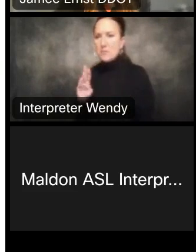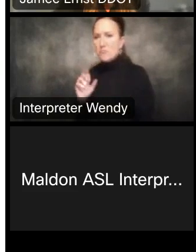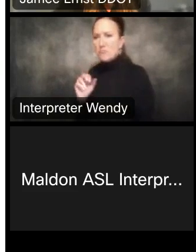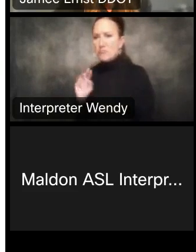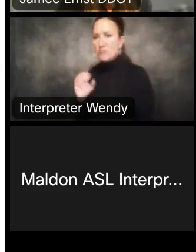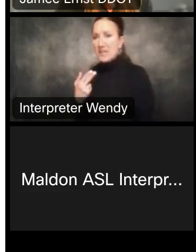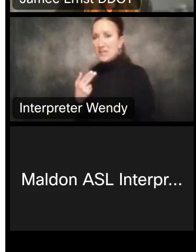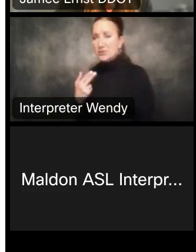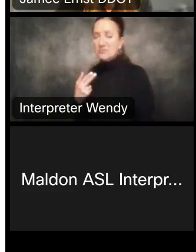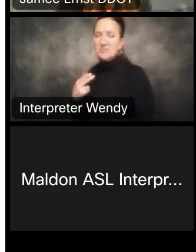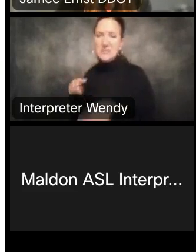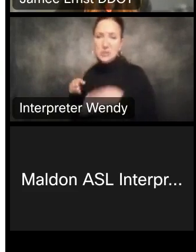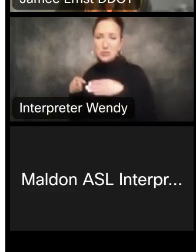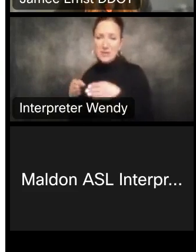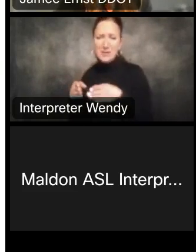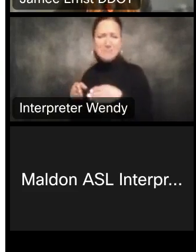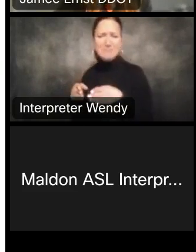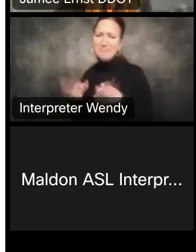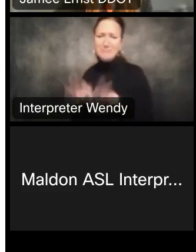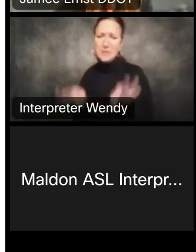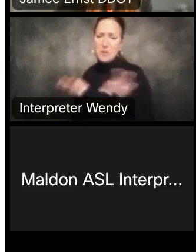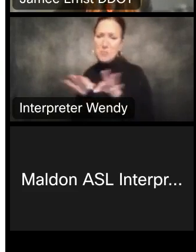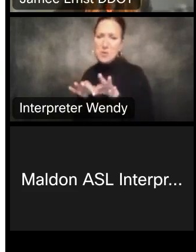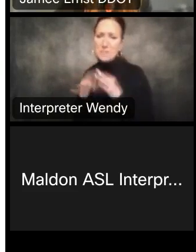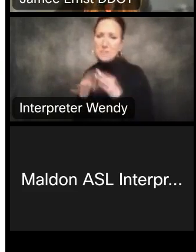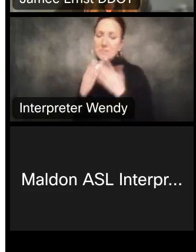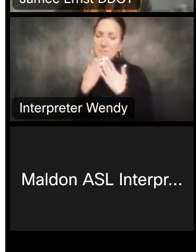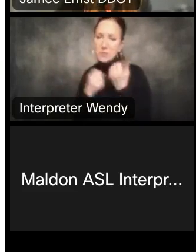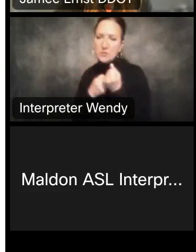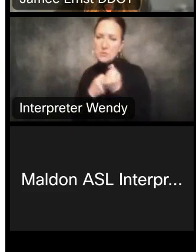and we'll look into that. But we appreciate the support. Thank you.